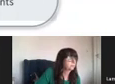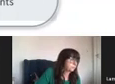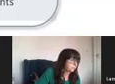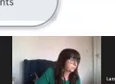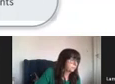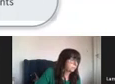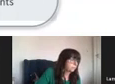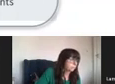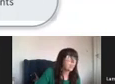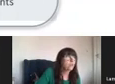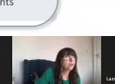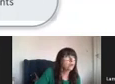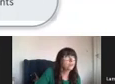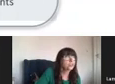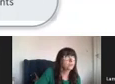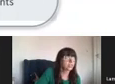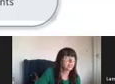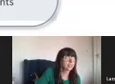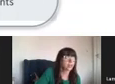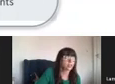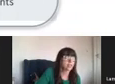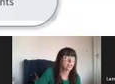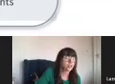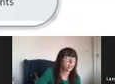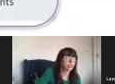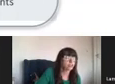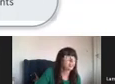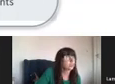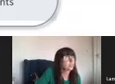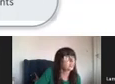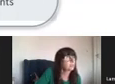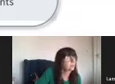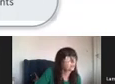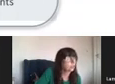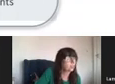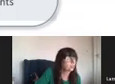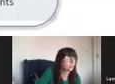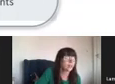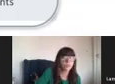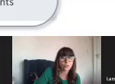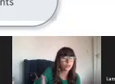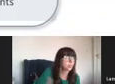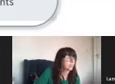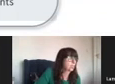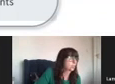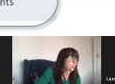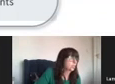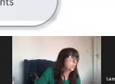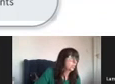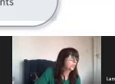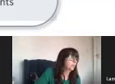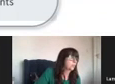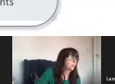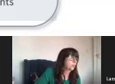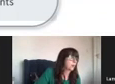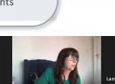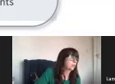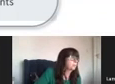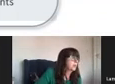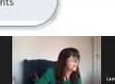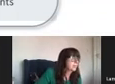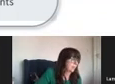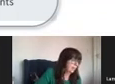elsewhere. I won't go into too much detail on each country. I don't have time, unfortunately, to do that. I'm sure you can take a look yourselves. You're